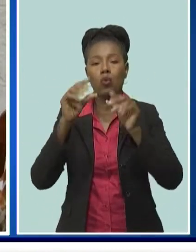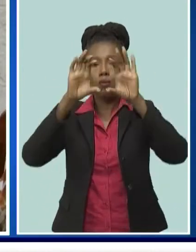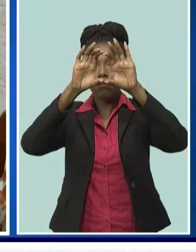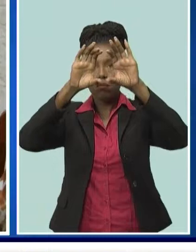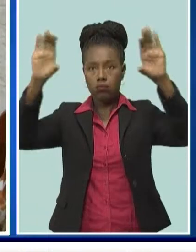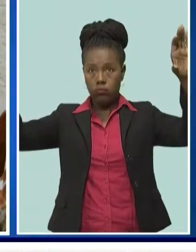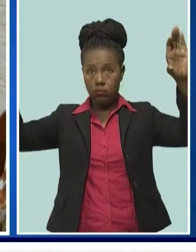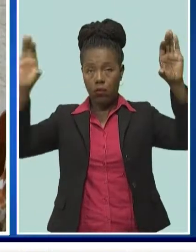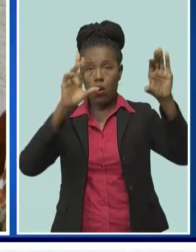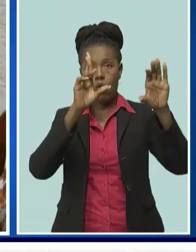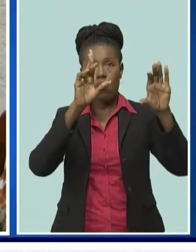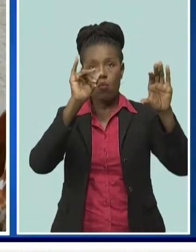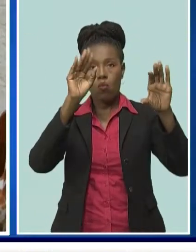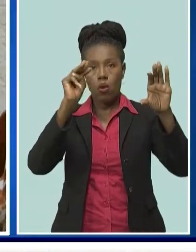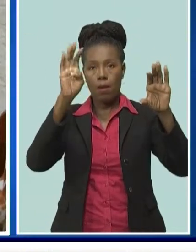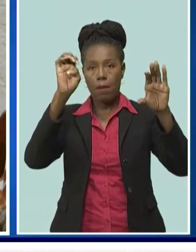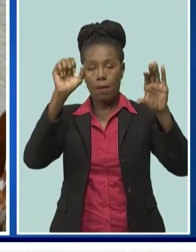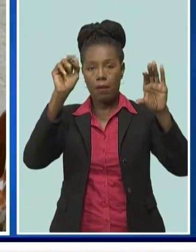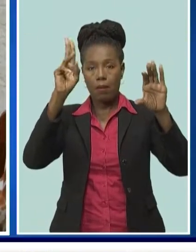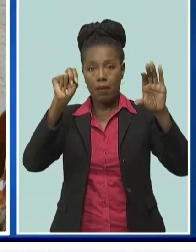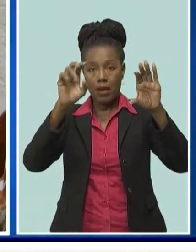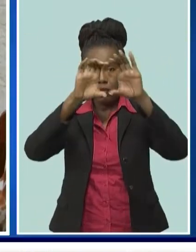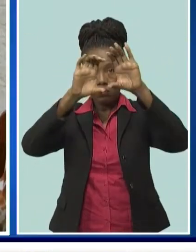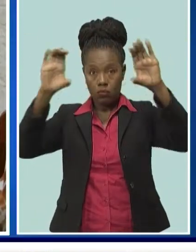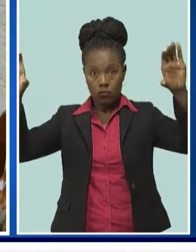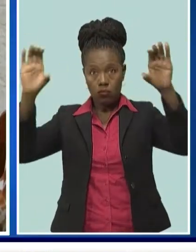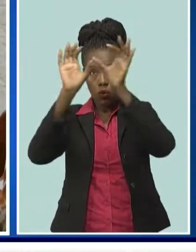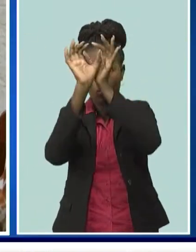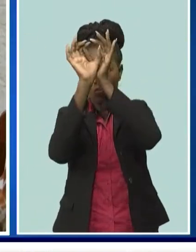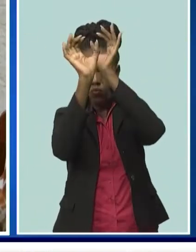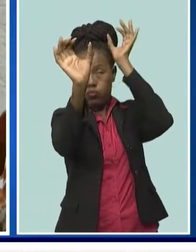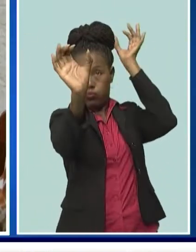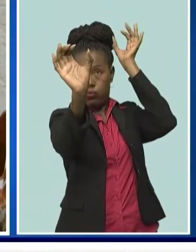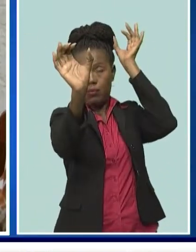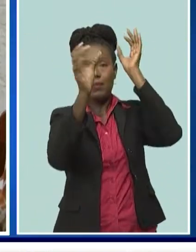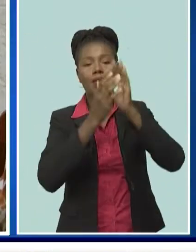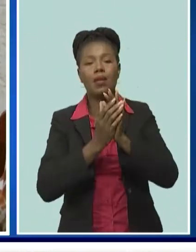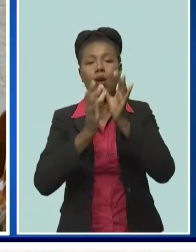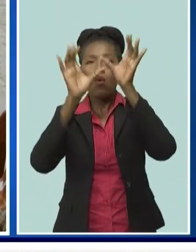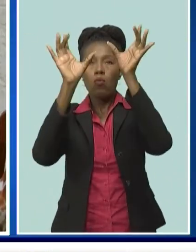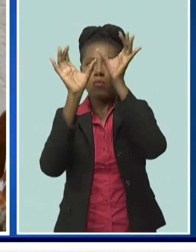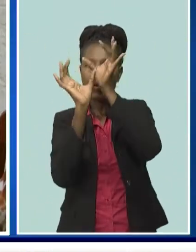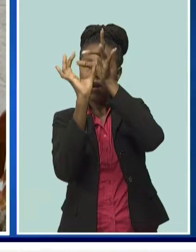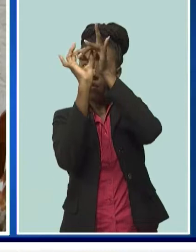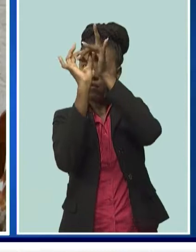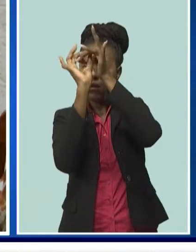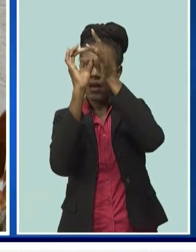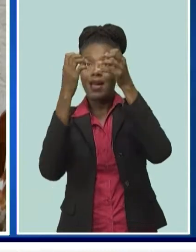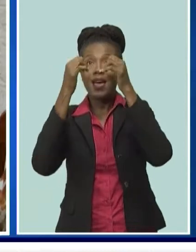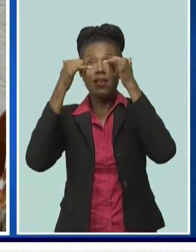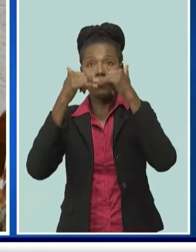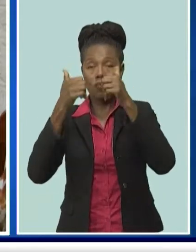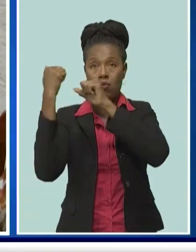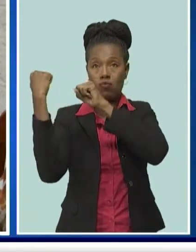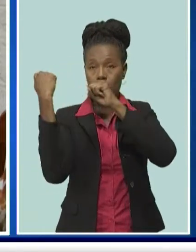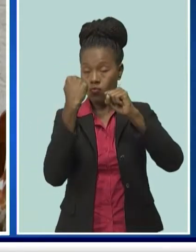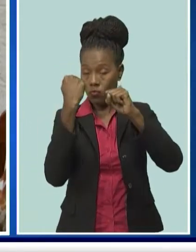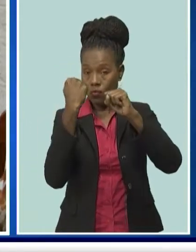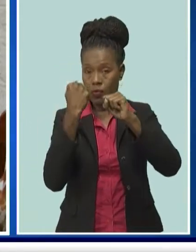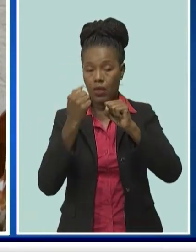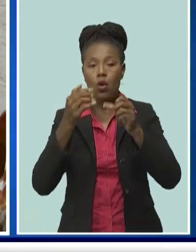beam, and it helps to hold the rafter of your roof down. And you put on 4 of these at the